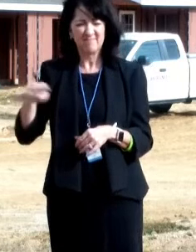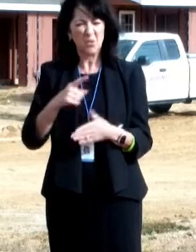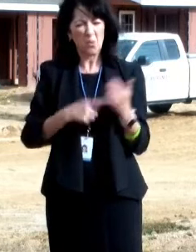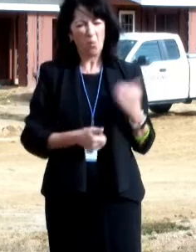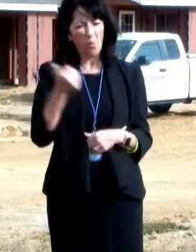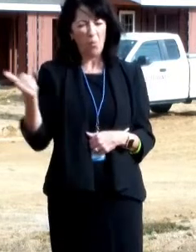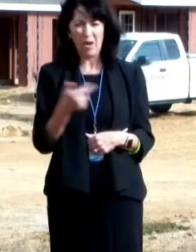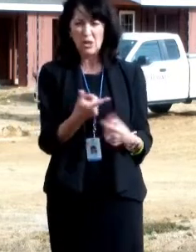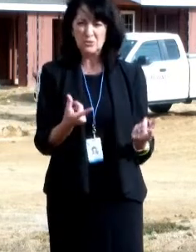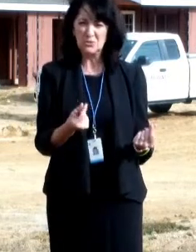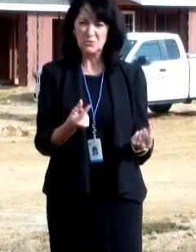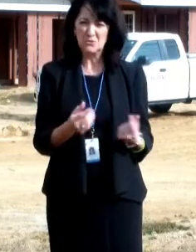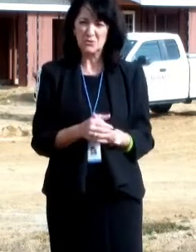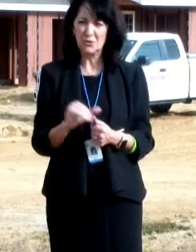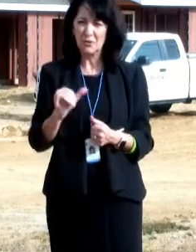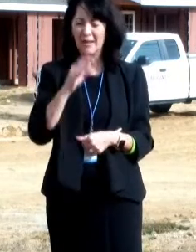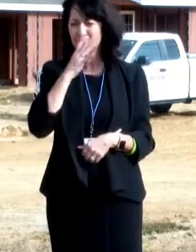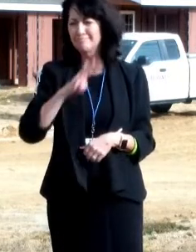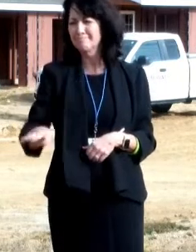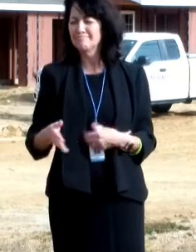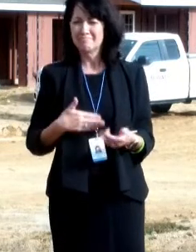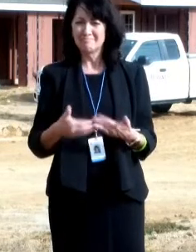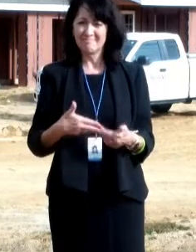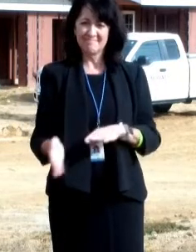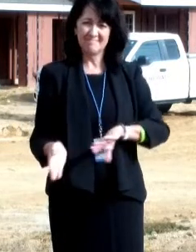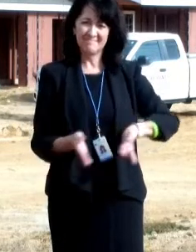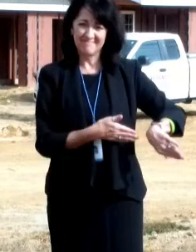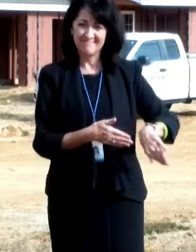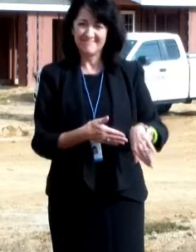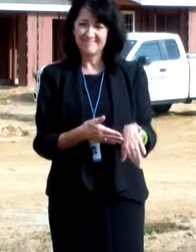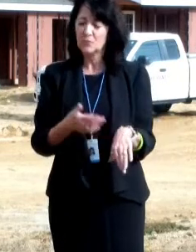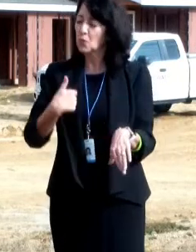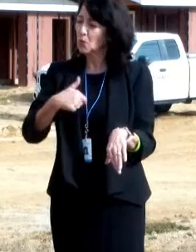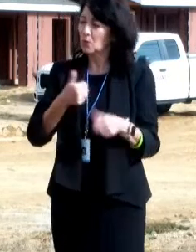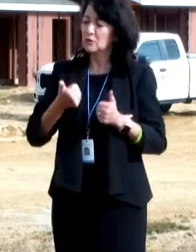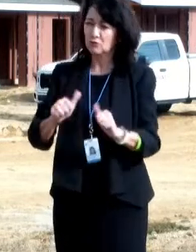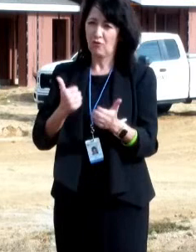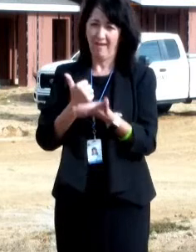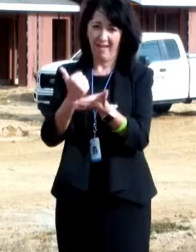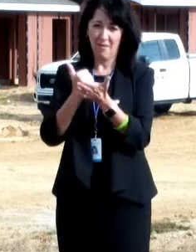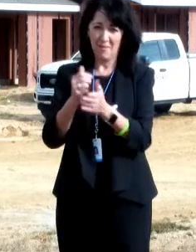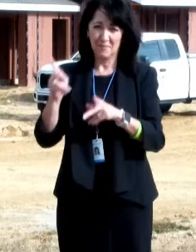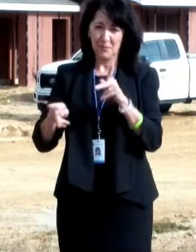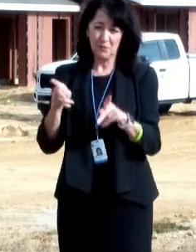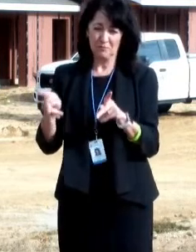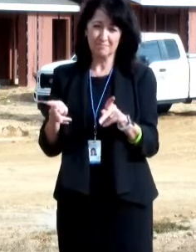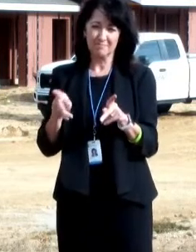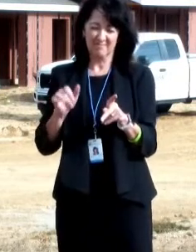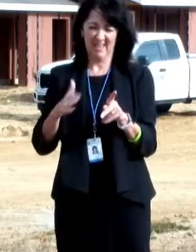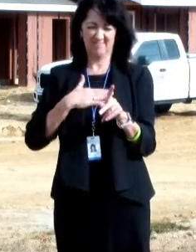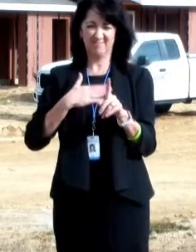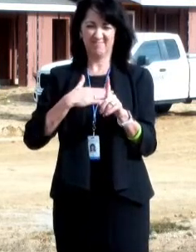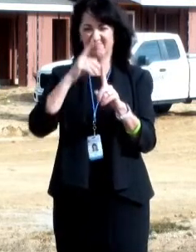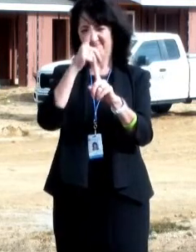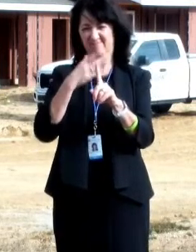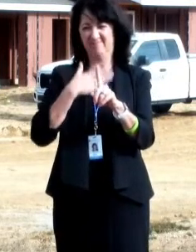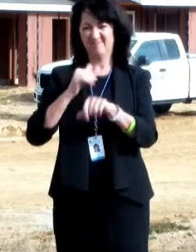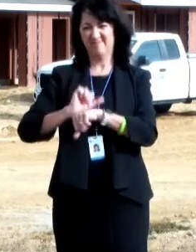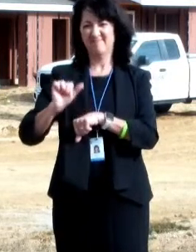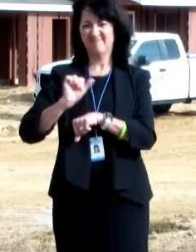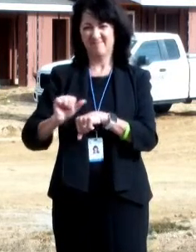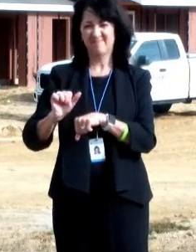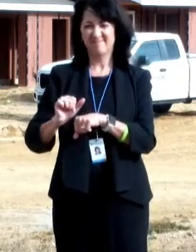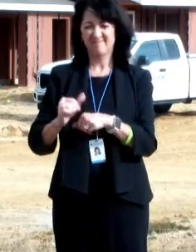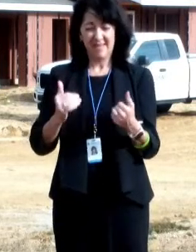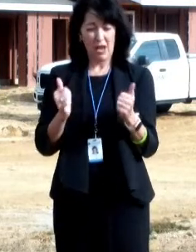do?" And I said, we try to help people. We try to help people. You know, Matthew 25, which